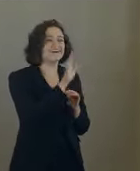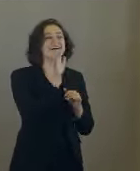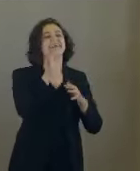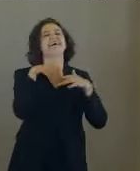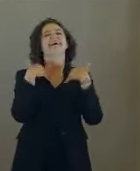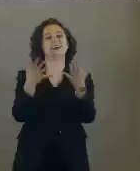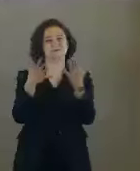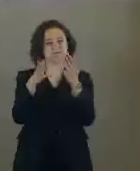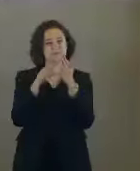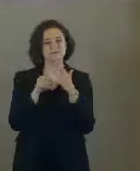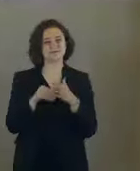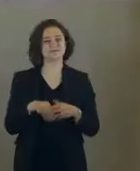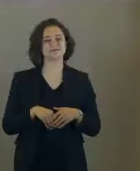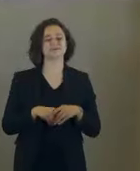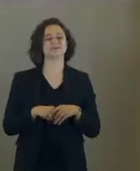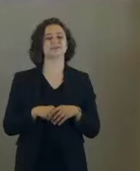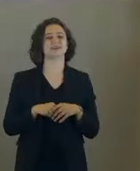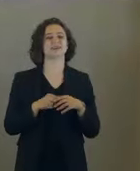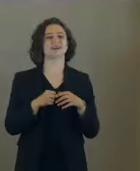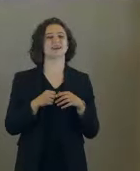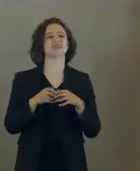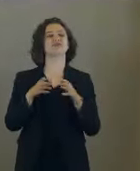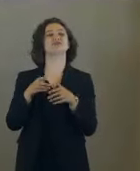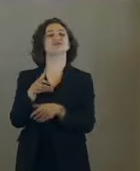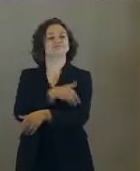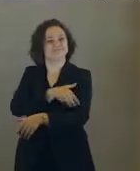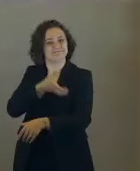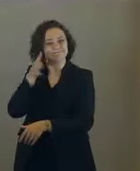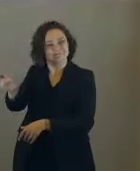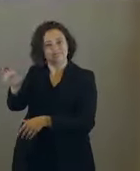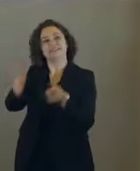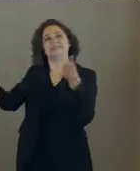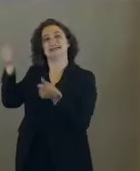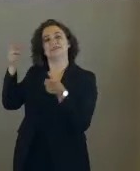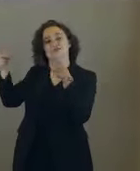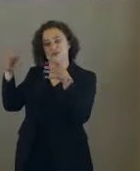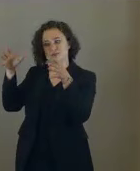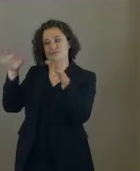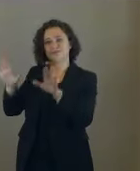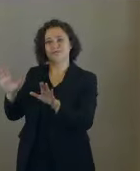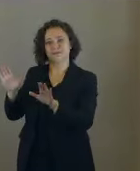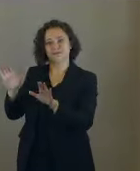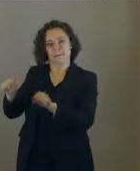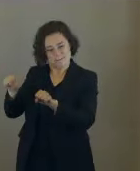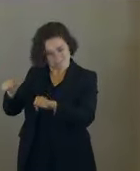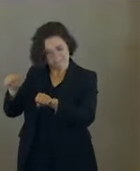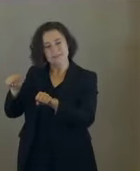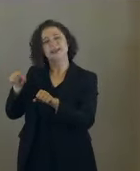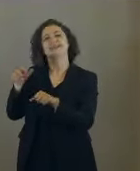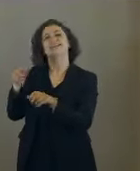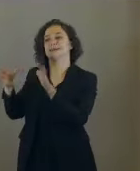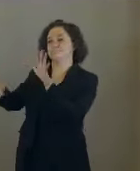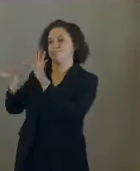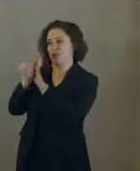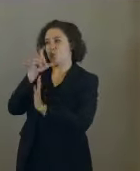To grant the, let me see here. To grant the executive director the ability to designate essential personnel in the event that it